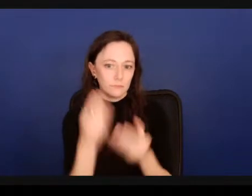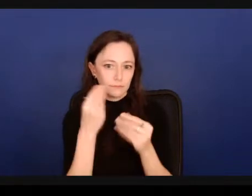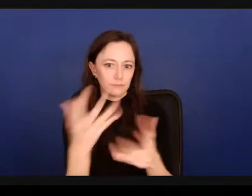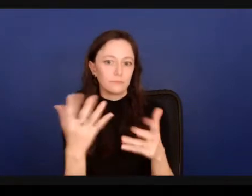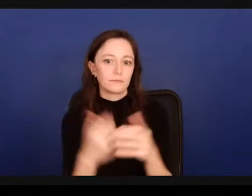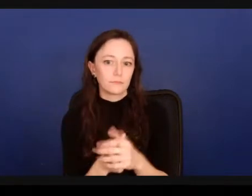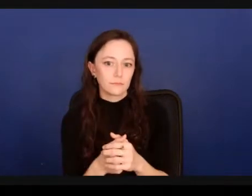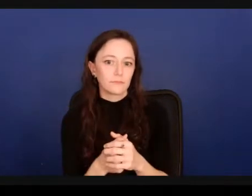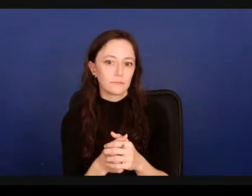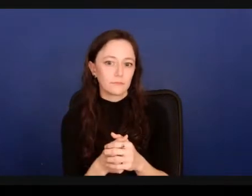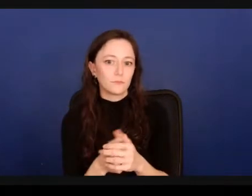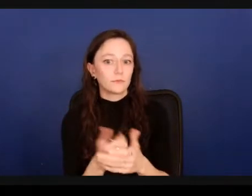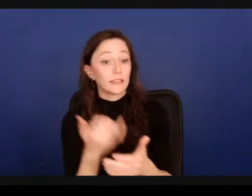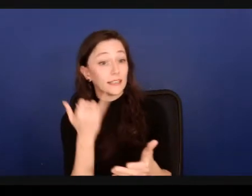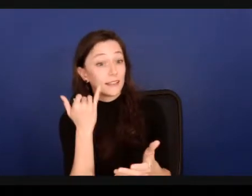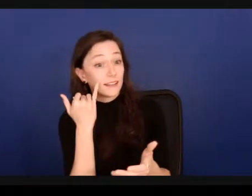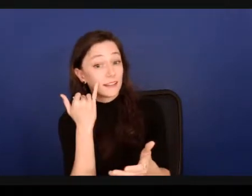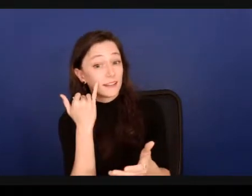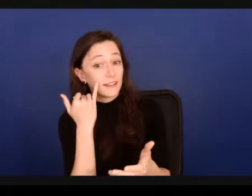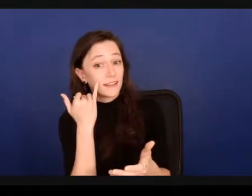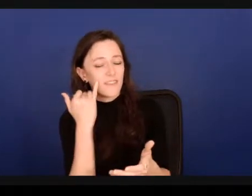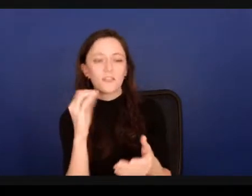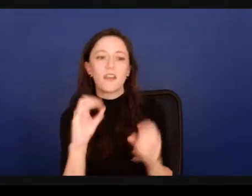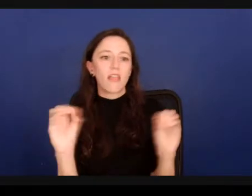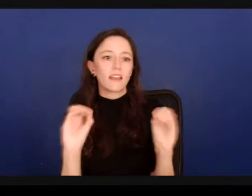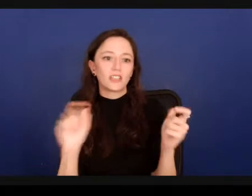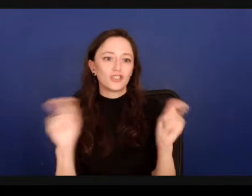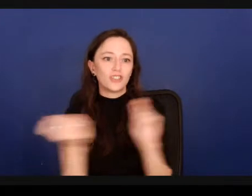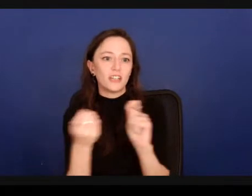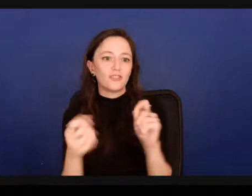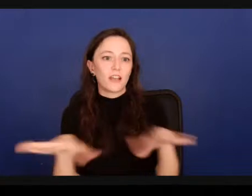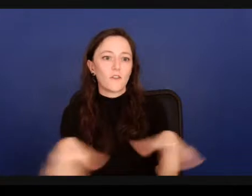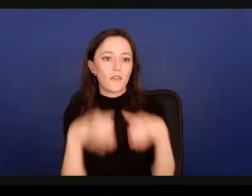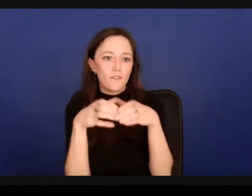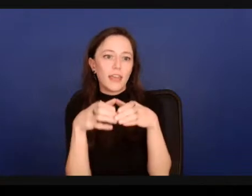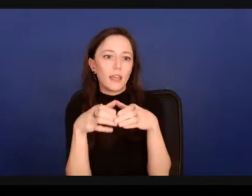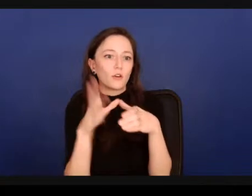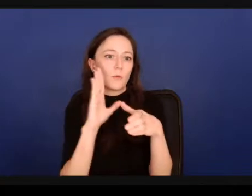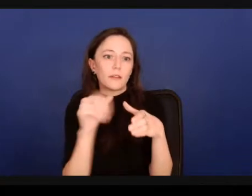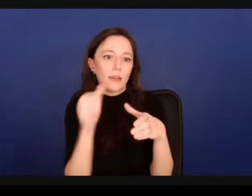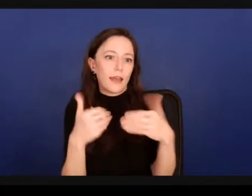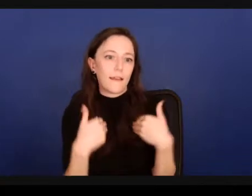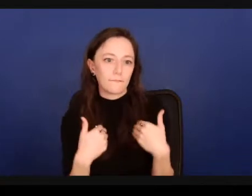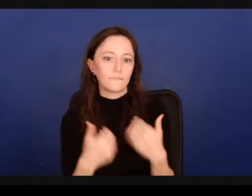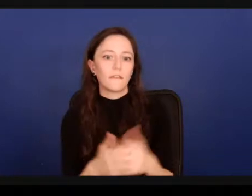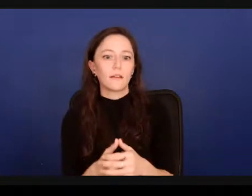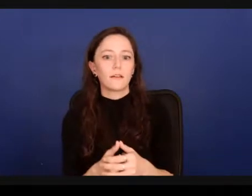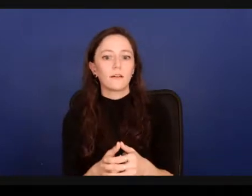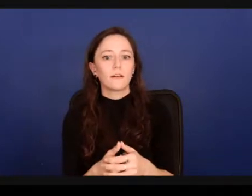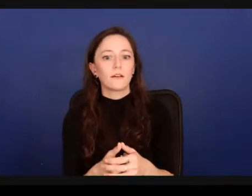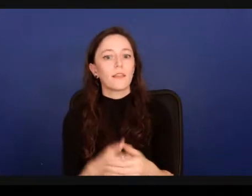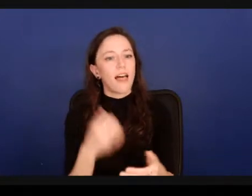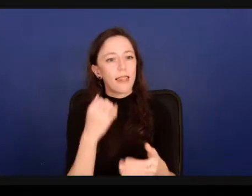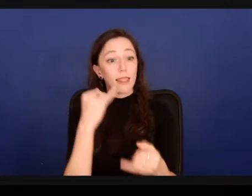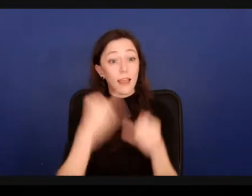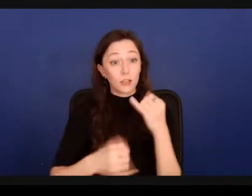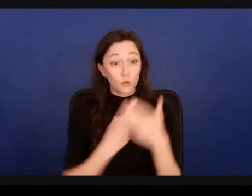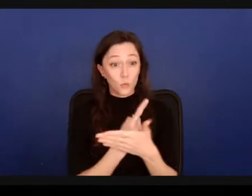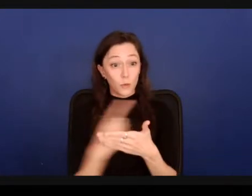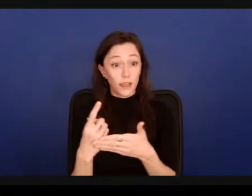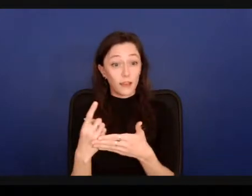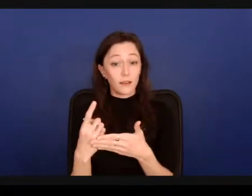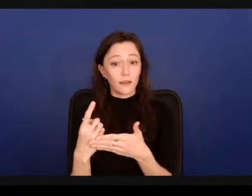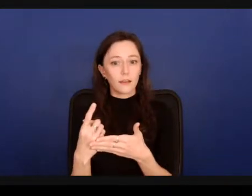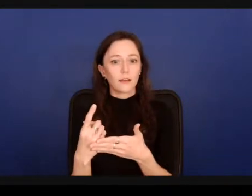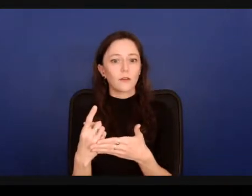coast through it if nothing is changing in the volcano here. Right, you can see this goes to the last week of January and strong, with 2 talks on the 30th and